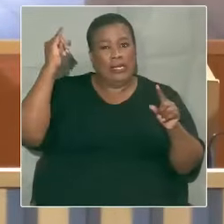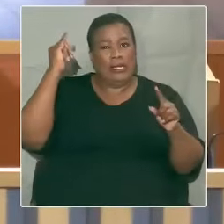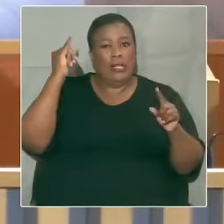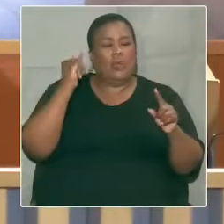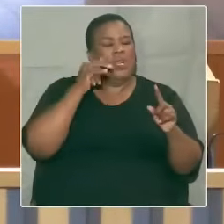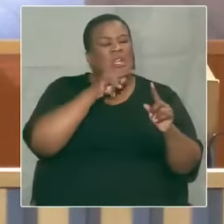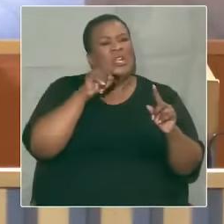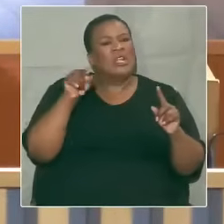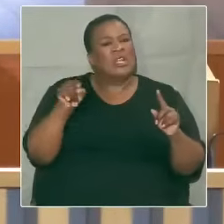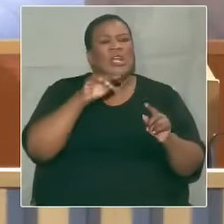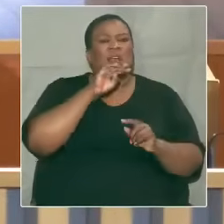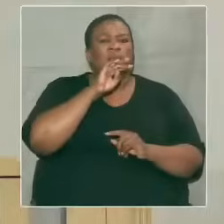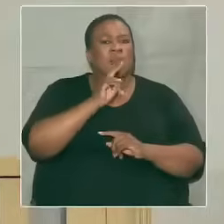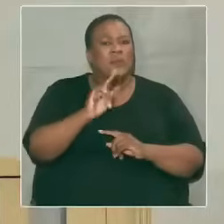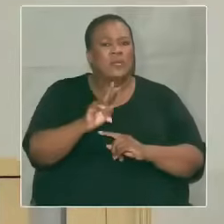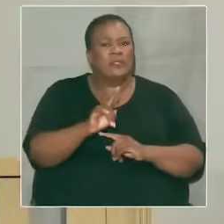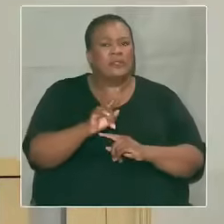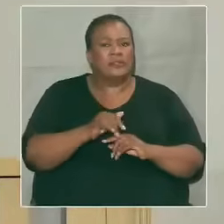these are.